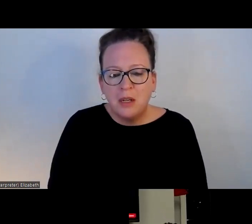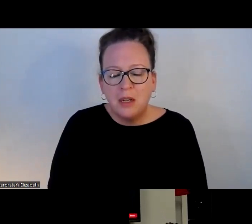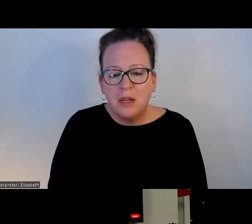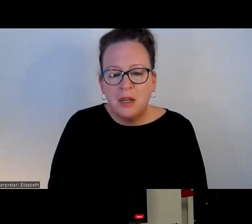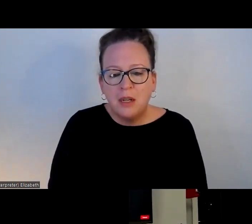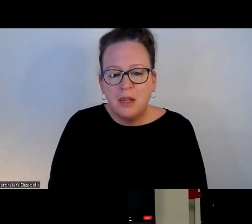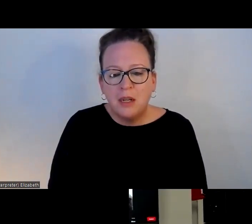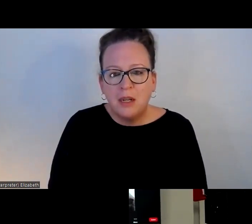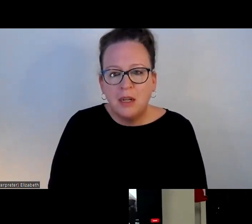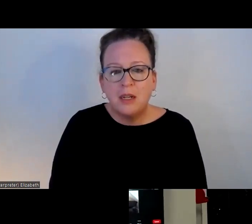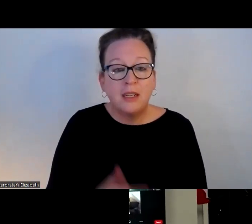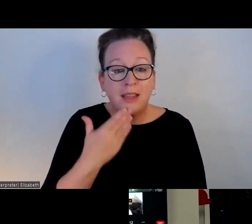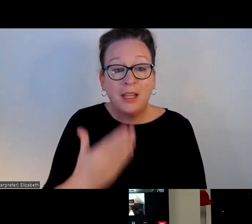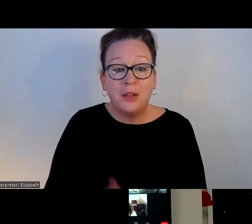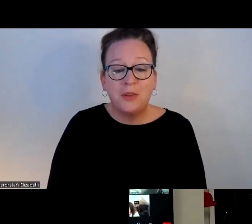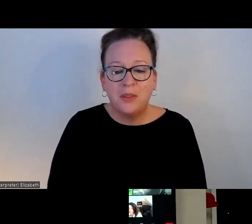Thank you.